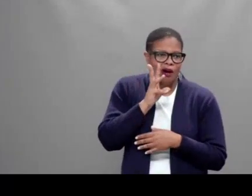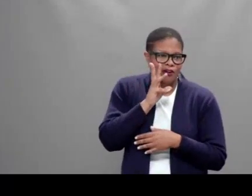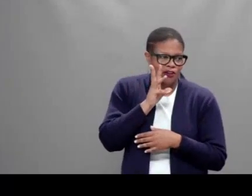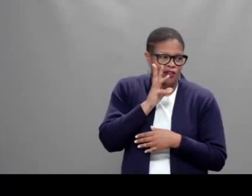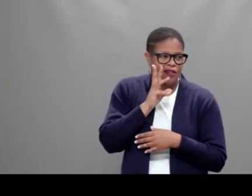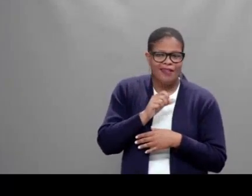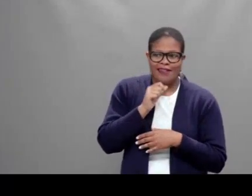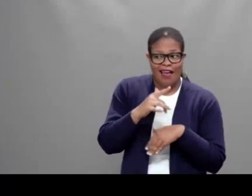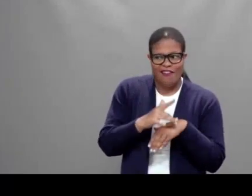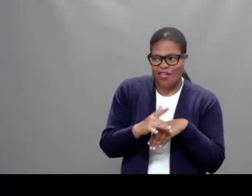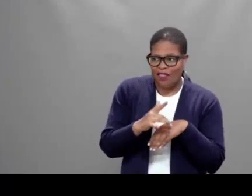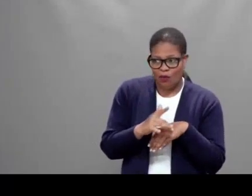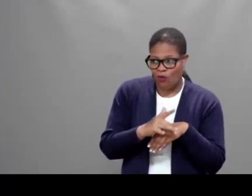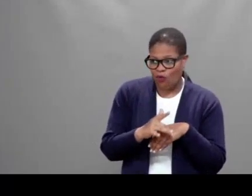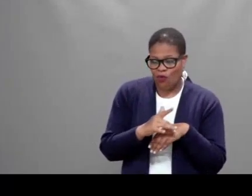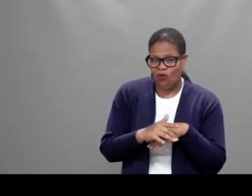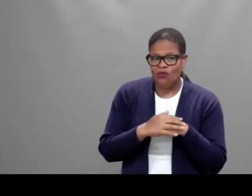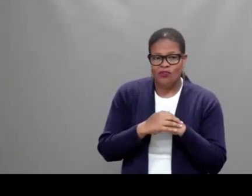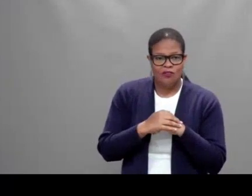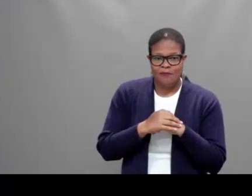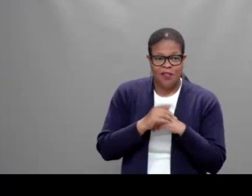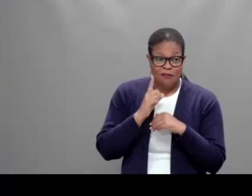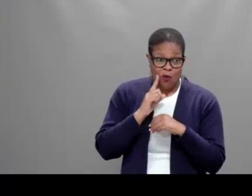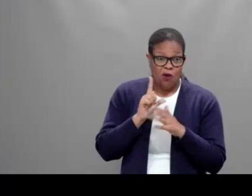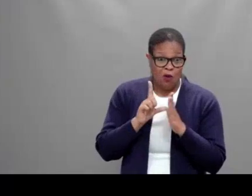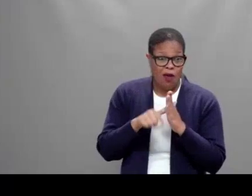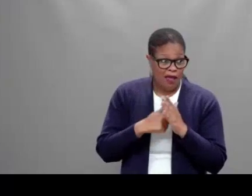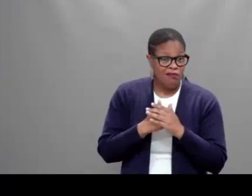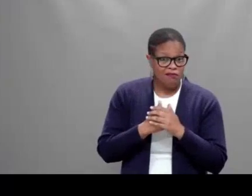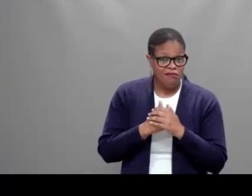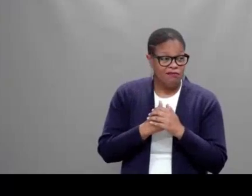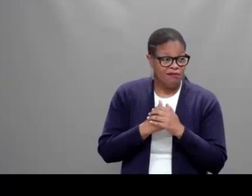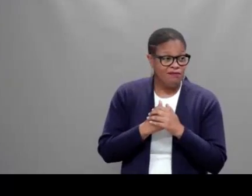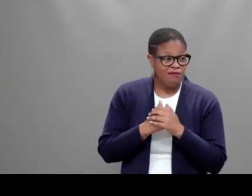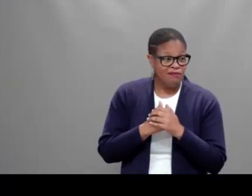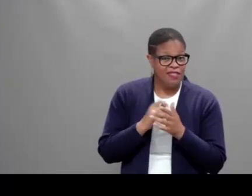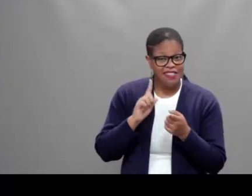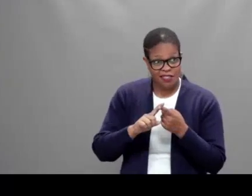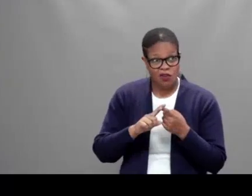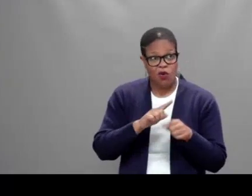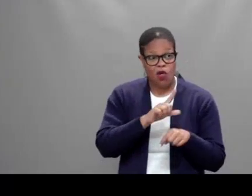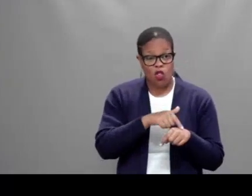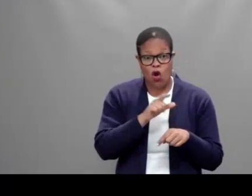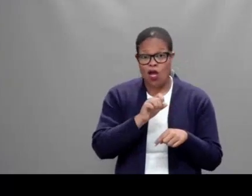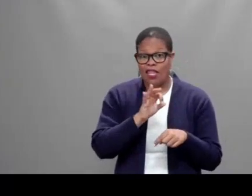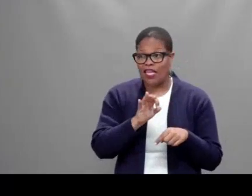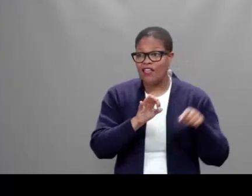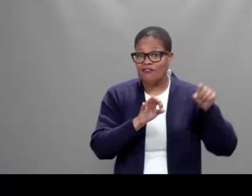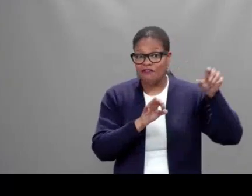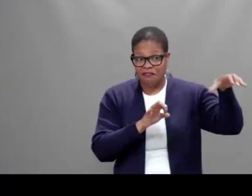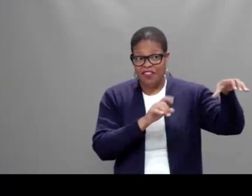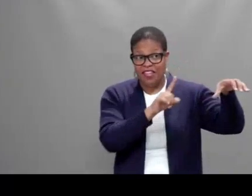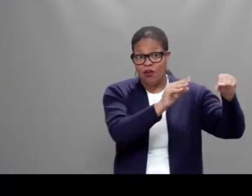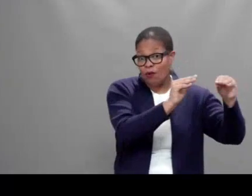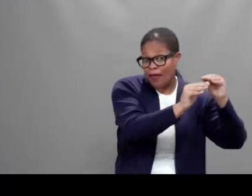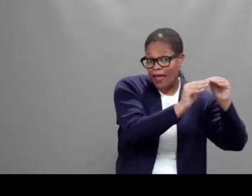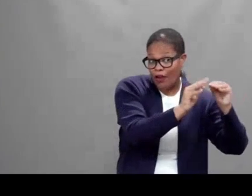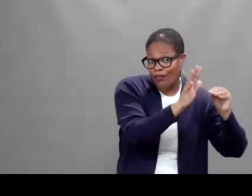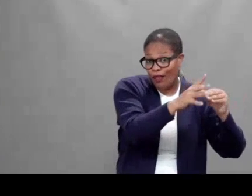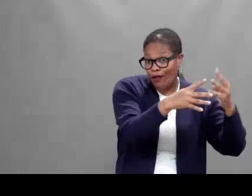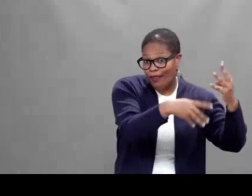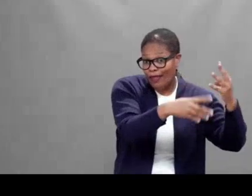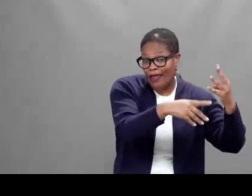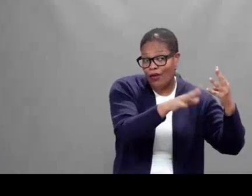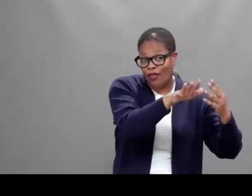water not being available for a while until Longleaf repaired a leak they were having on